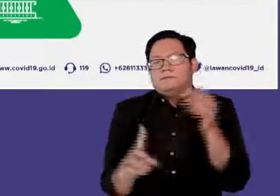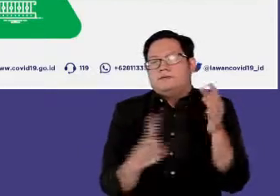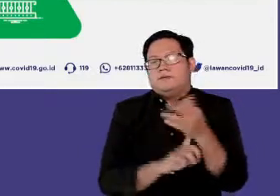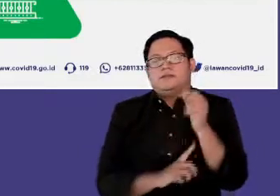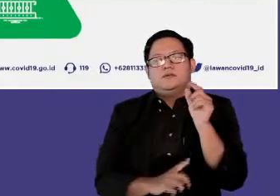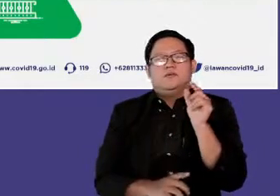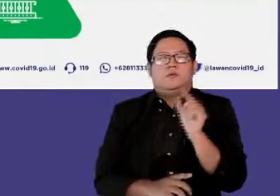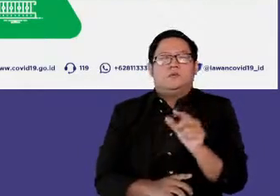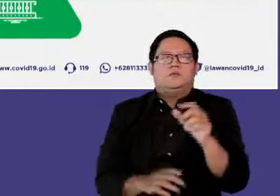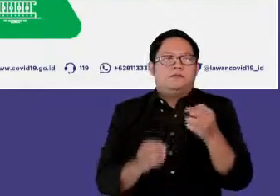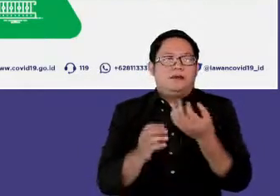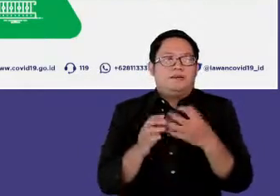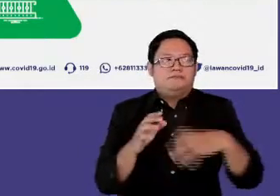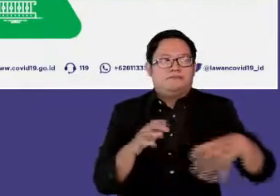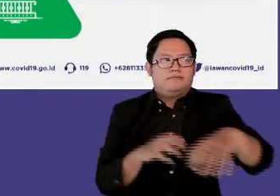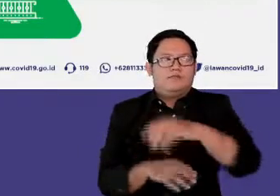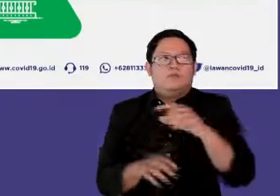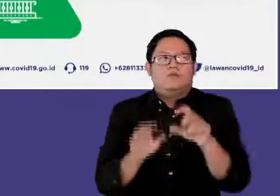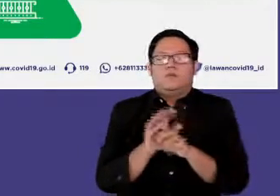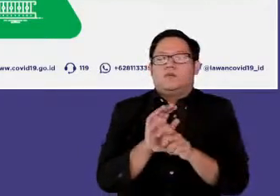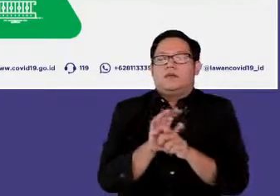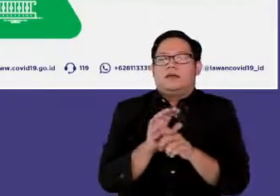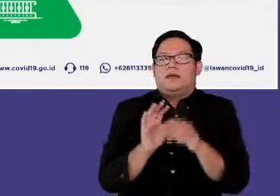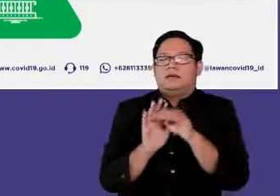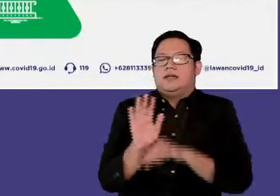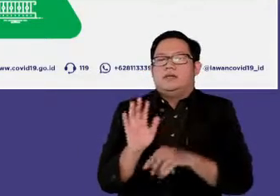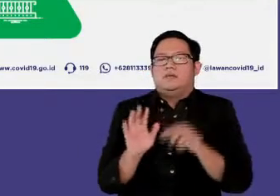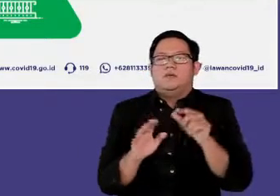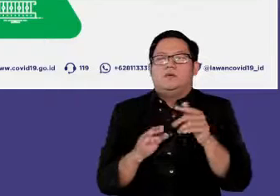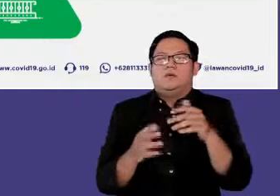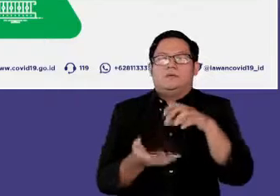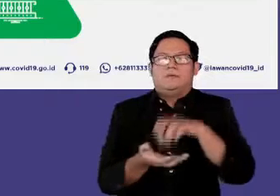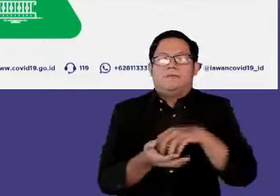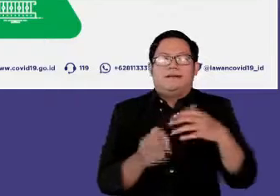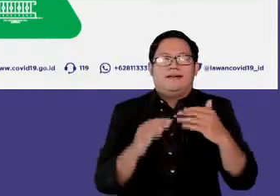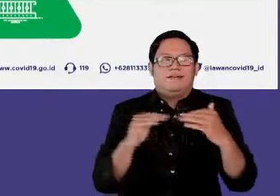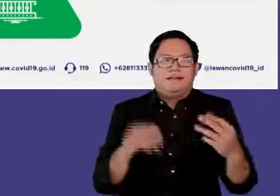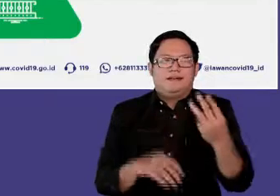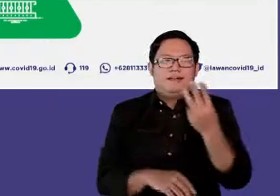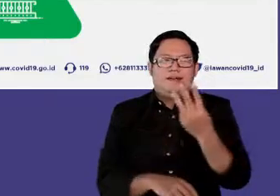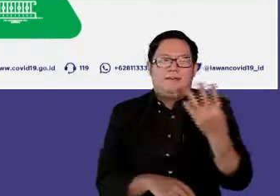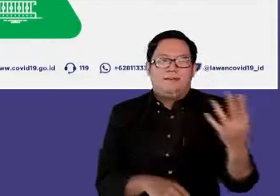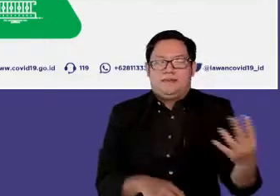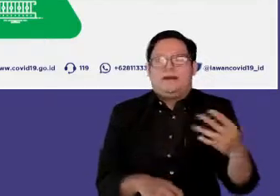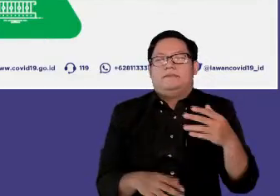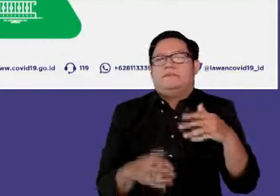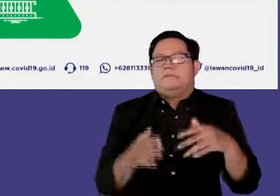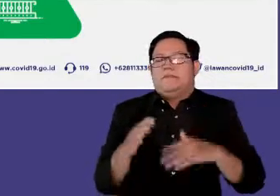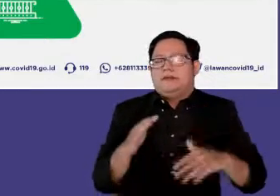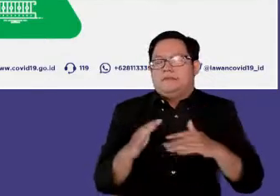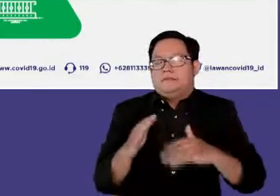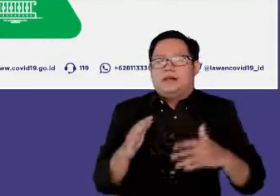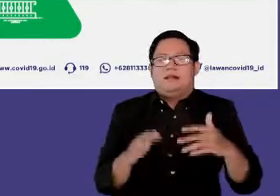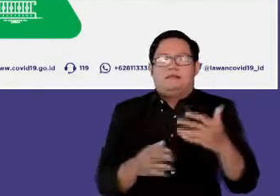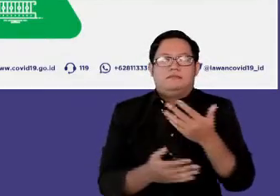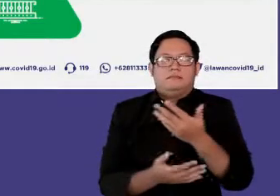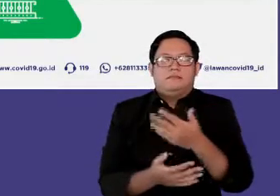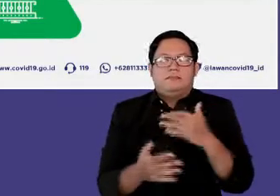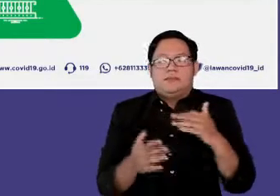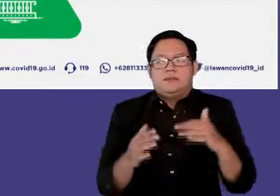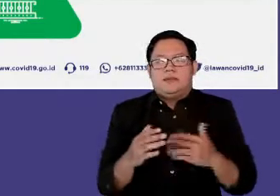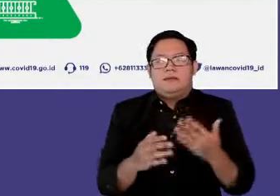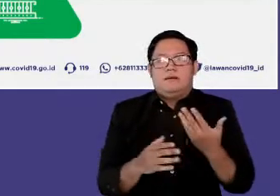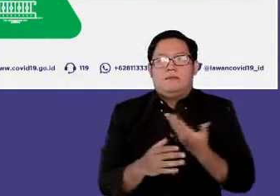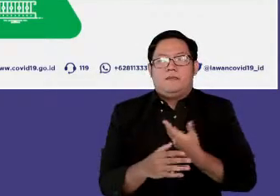the level 3 area to level 2 are at least one dose of vaccine done for